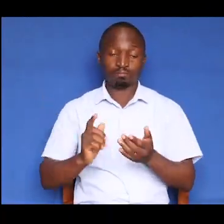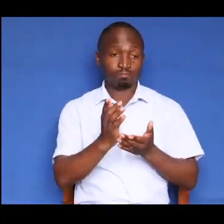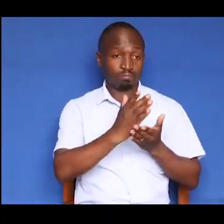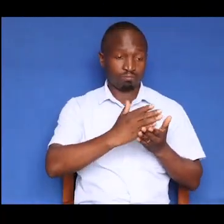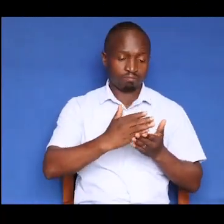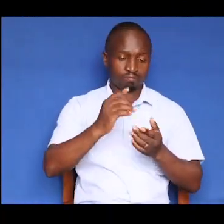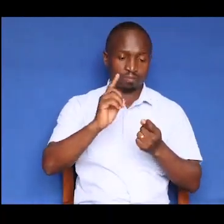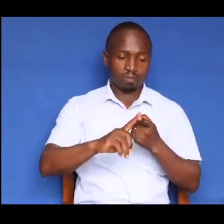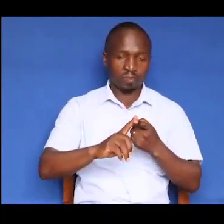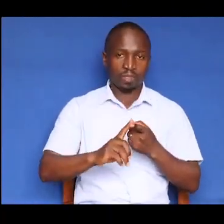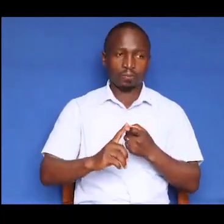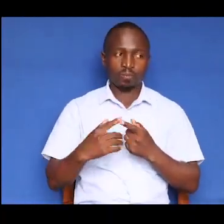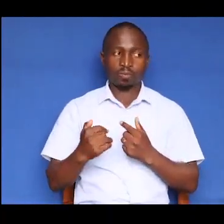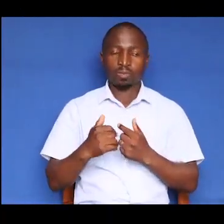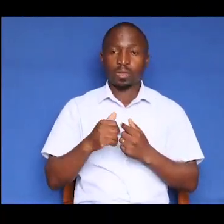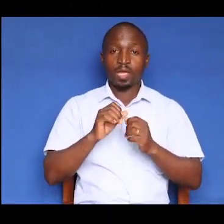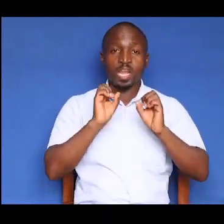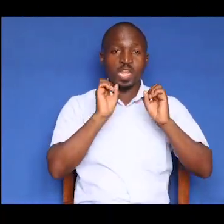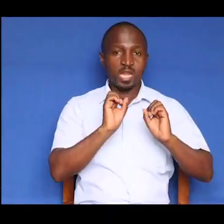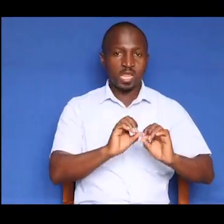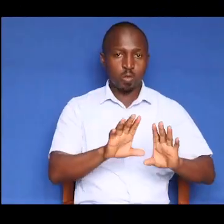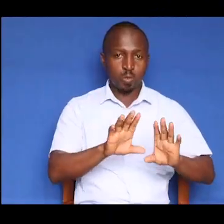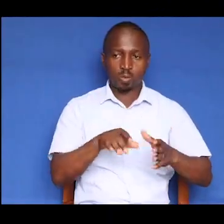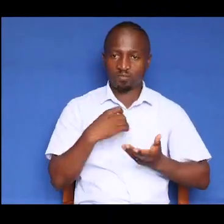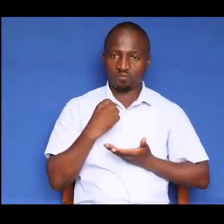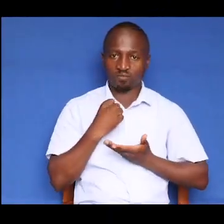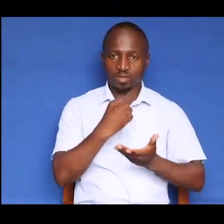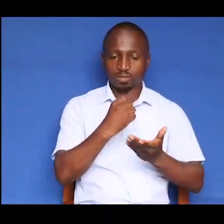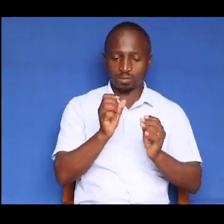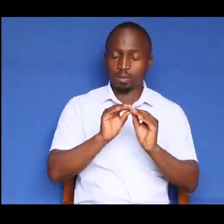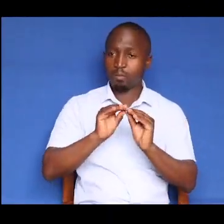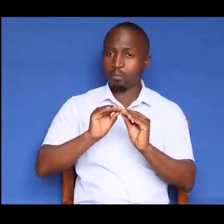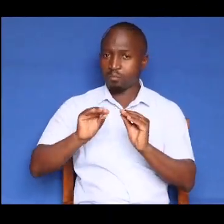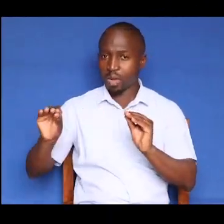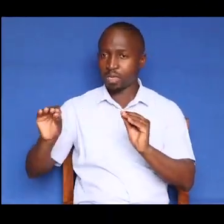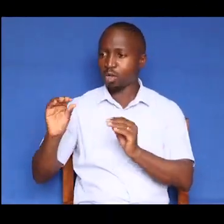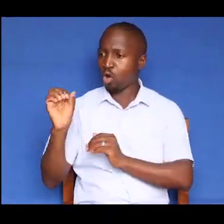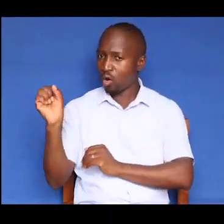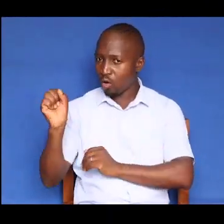between, you have to take a new investment minus old